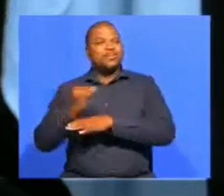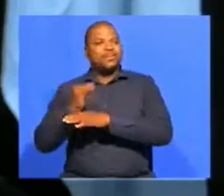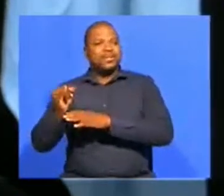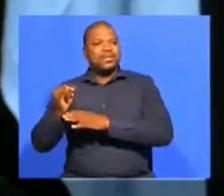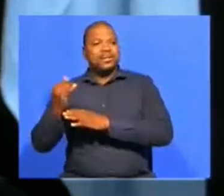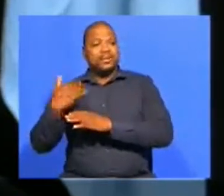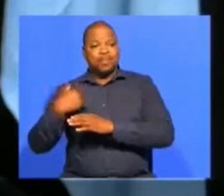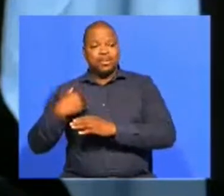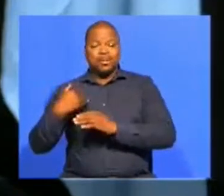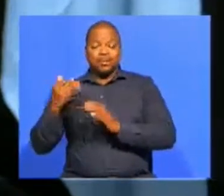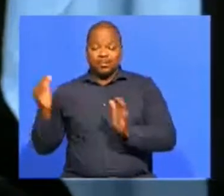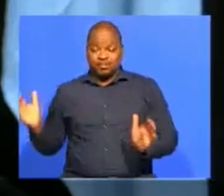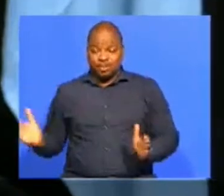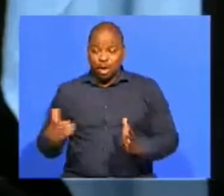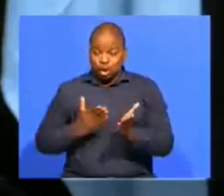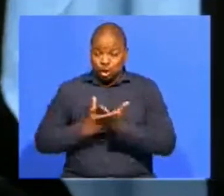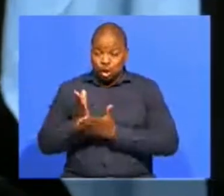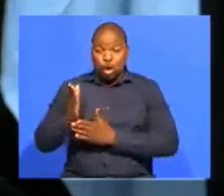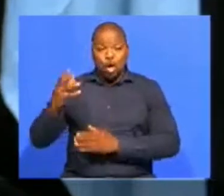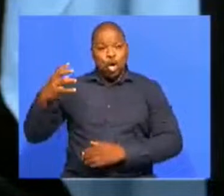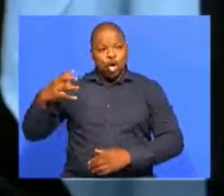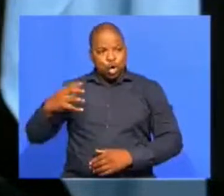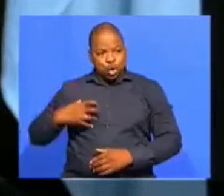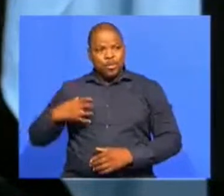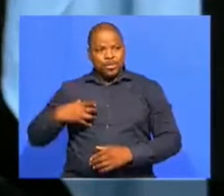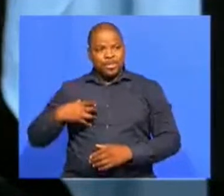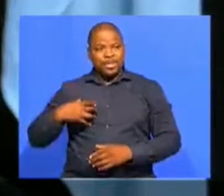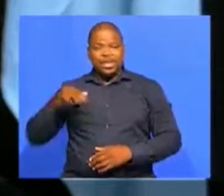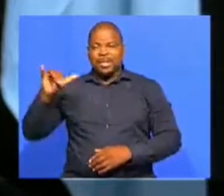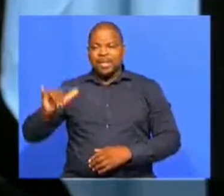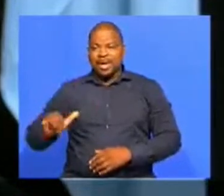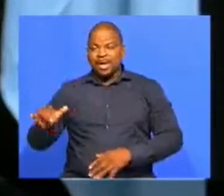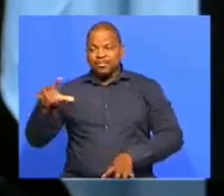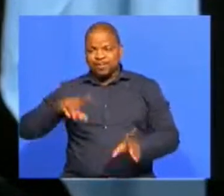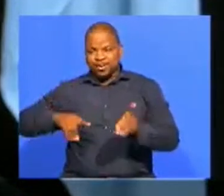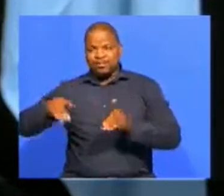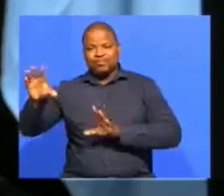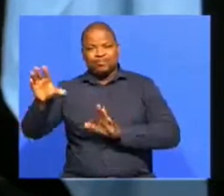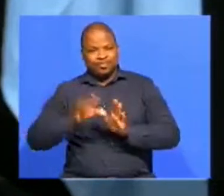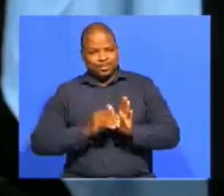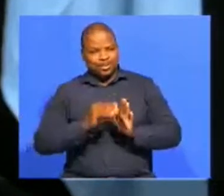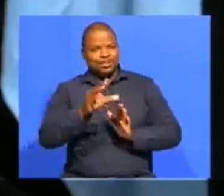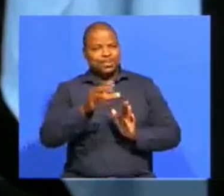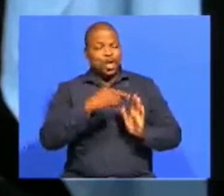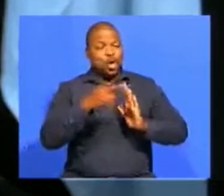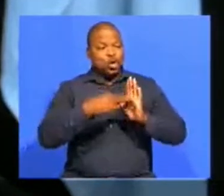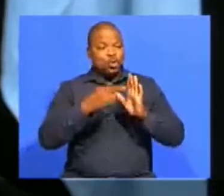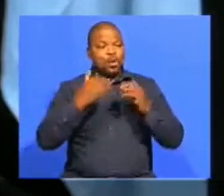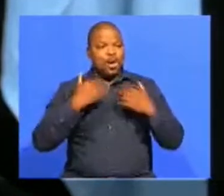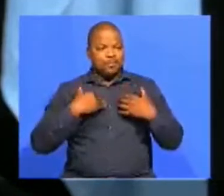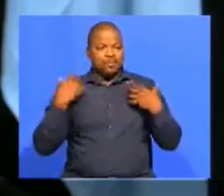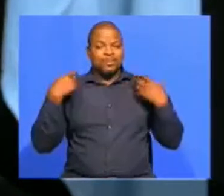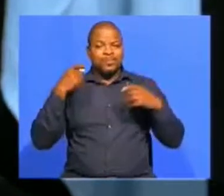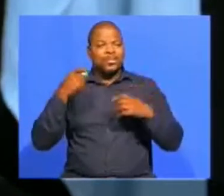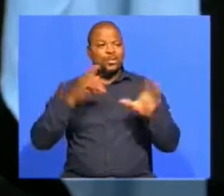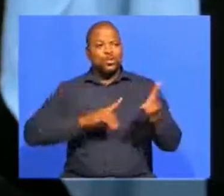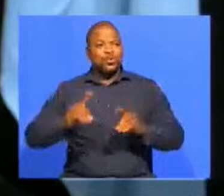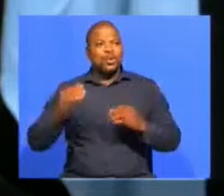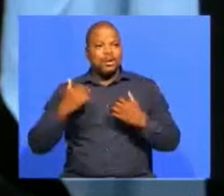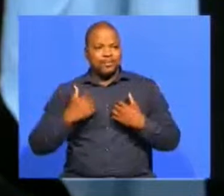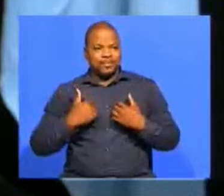where we've been promoting and ensuring that women and young persons have a role in our governance.